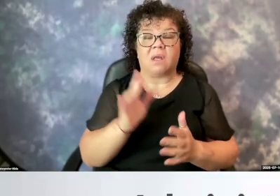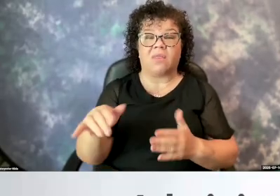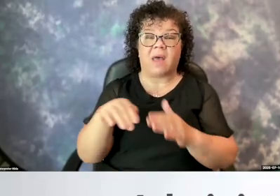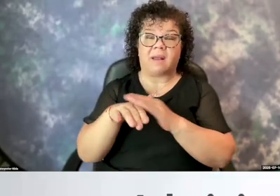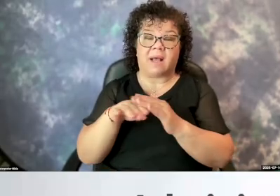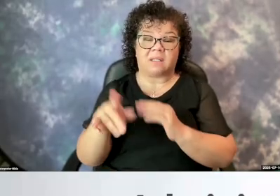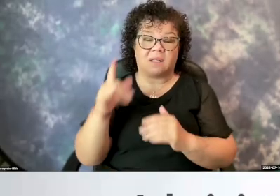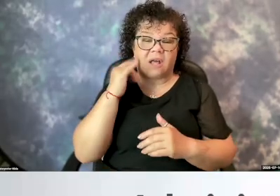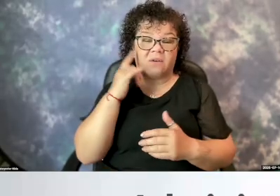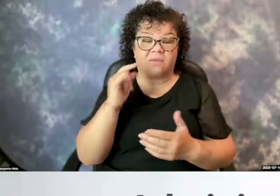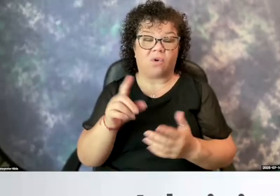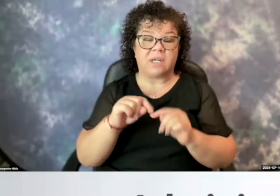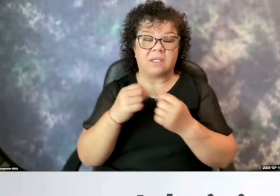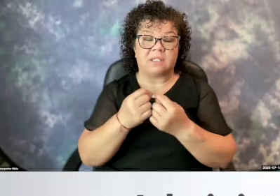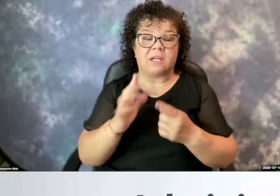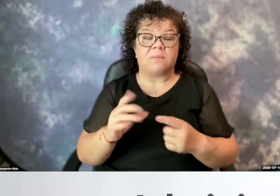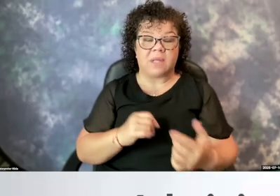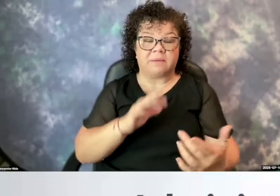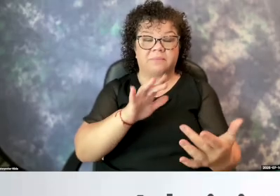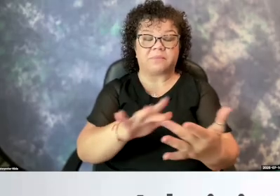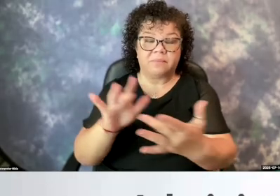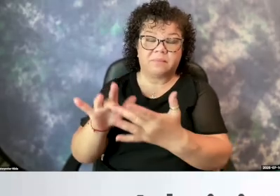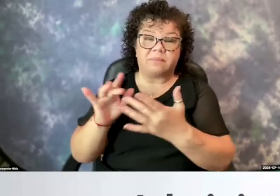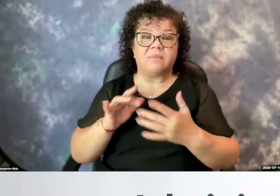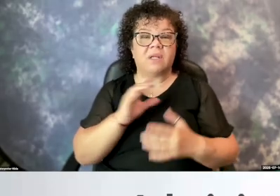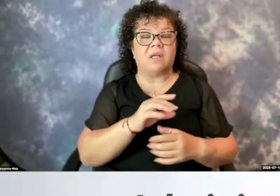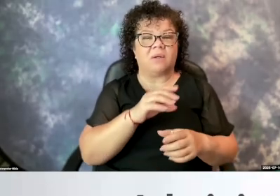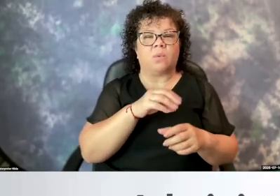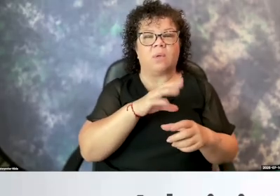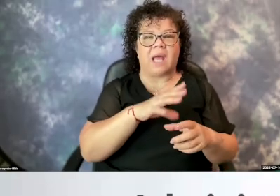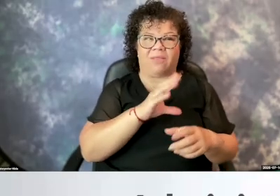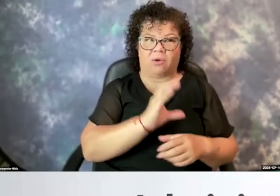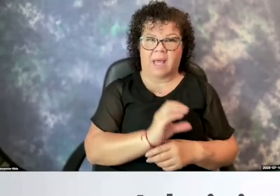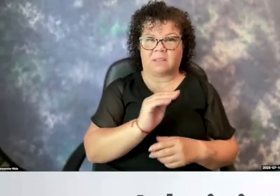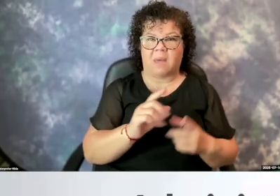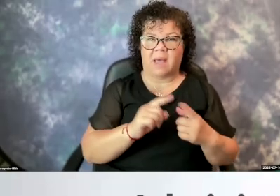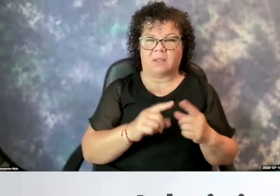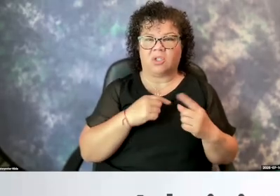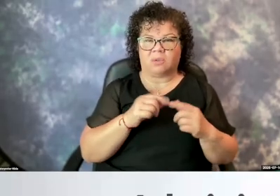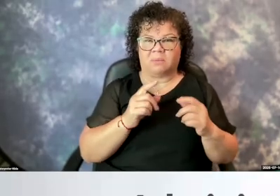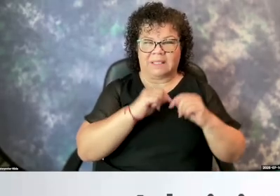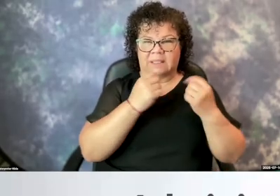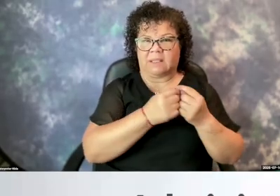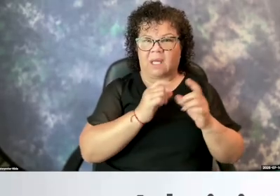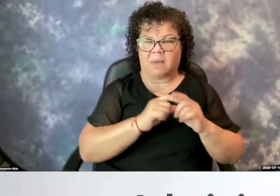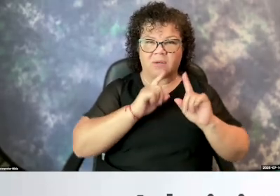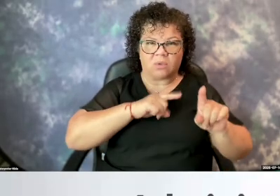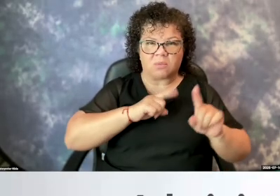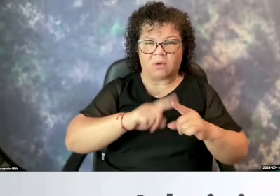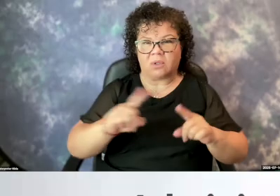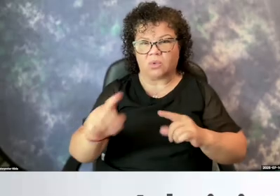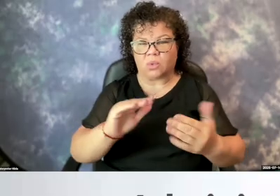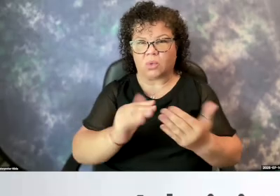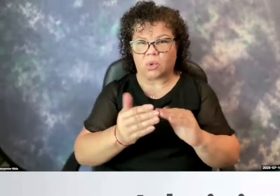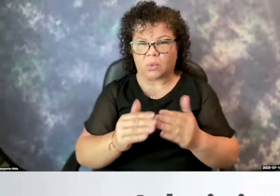transportation incentives. The Access Clean California team has recently grown their outreach network and the capacity of their case management team